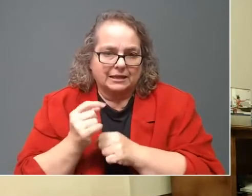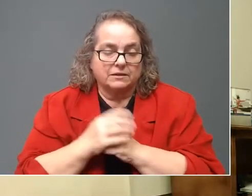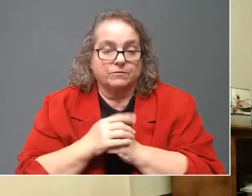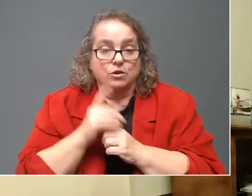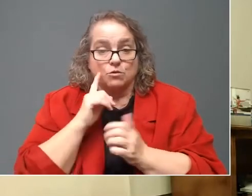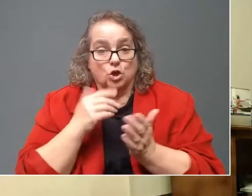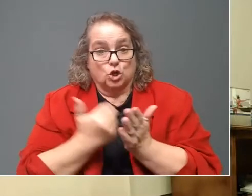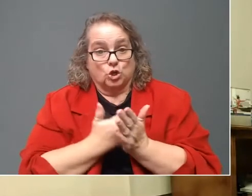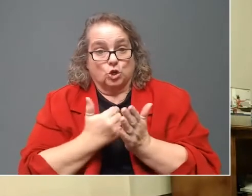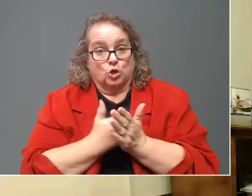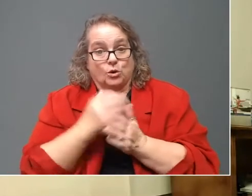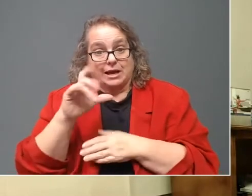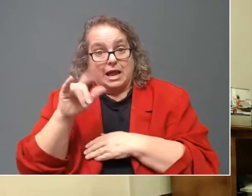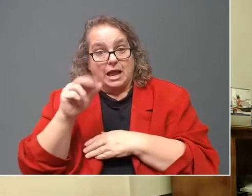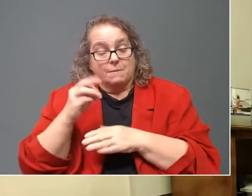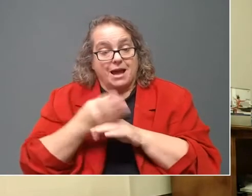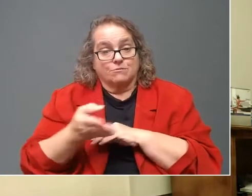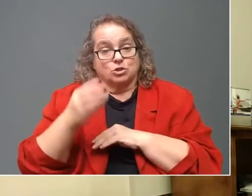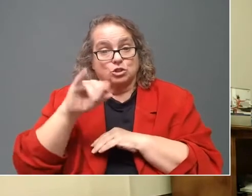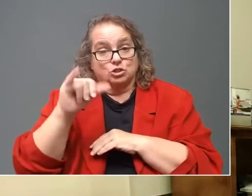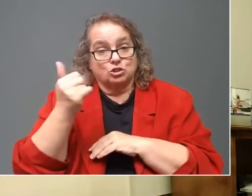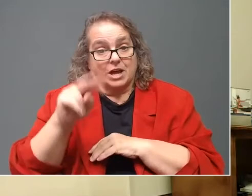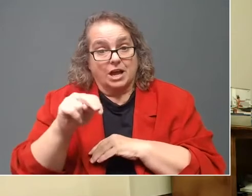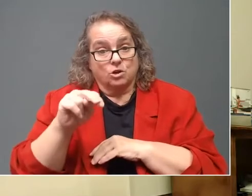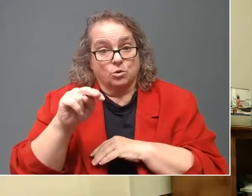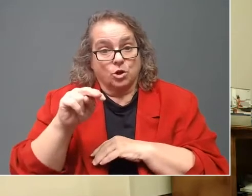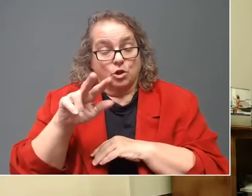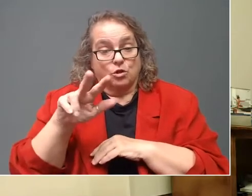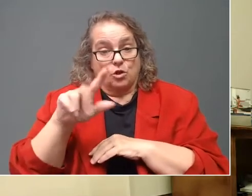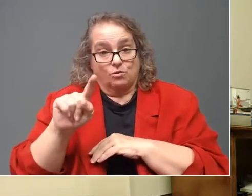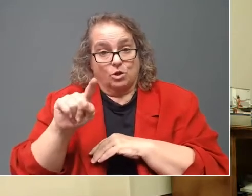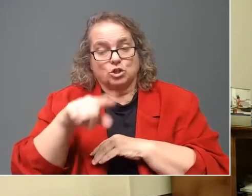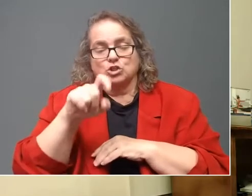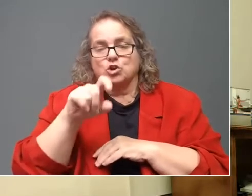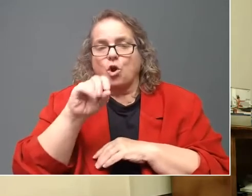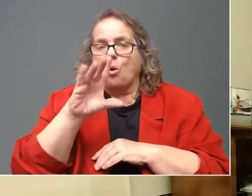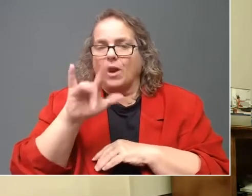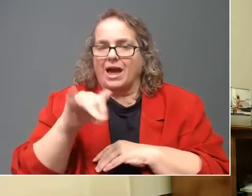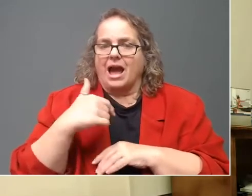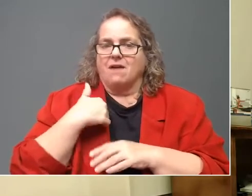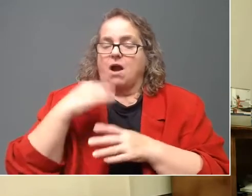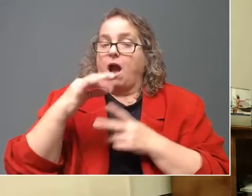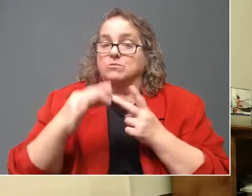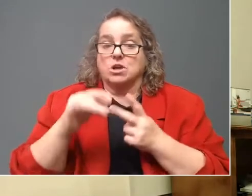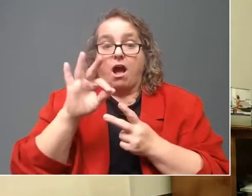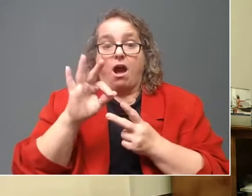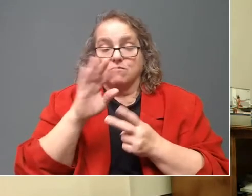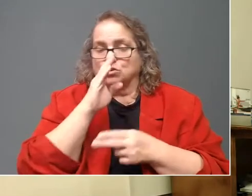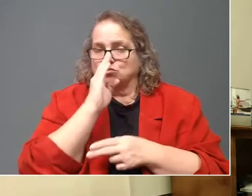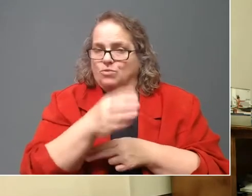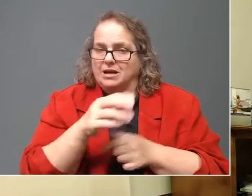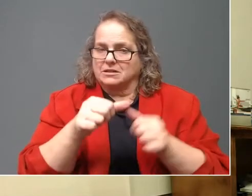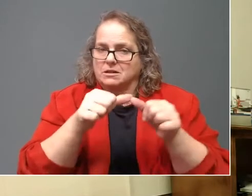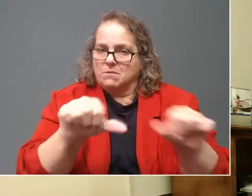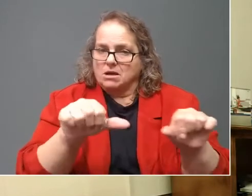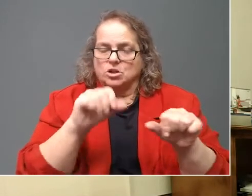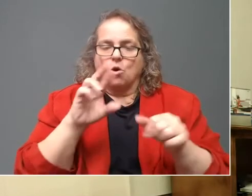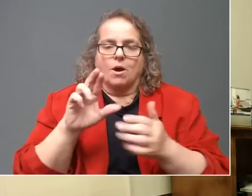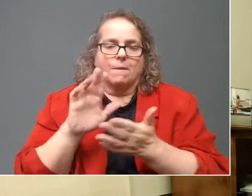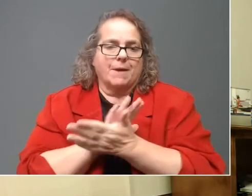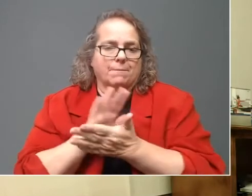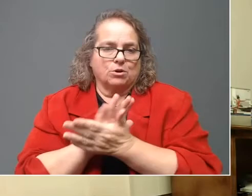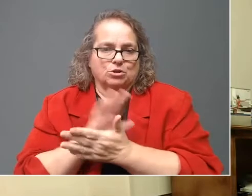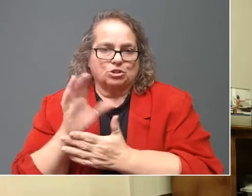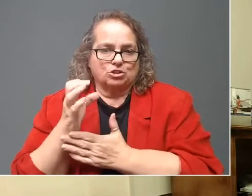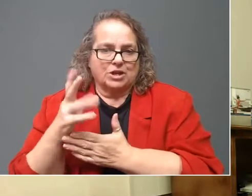January 1st, you should have only had the option for a direct deposit or a paper check. So this should only affect people whose